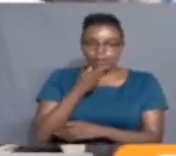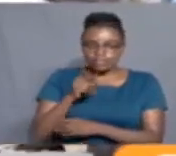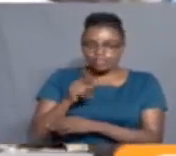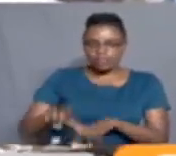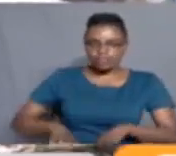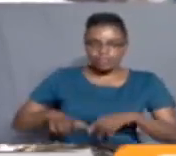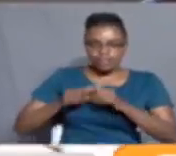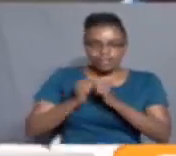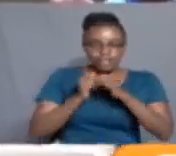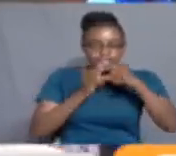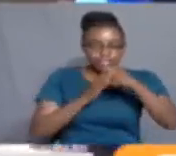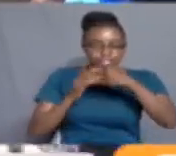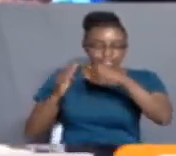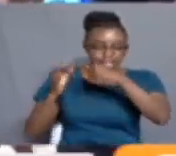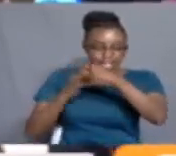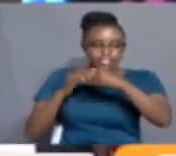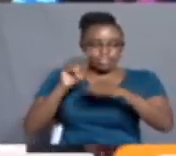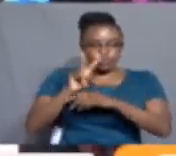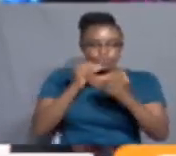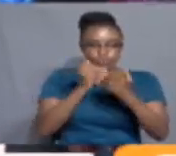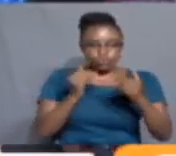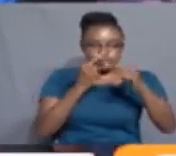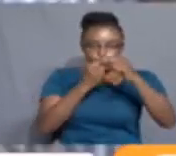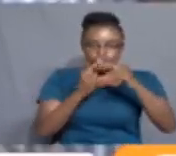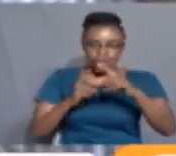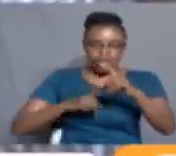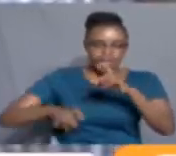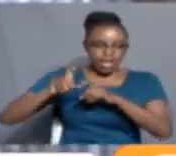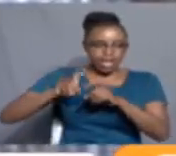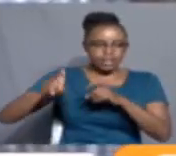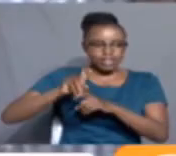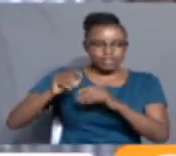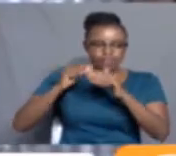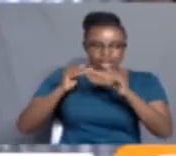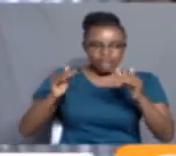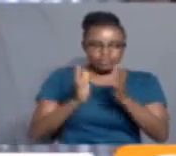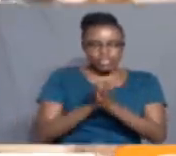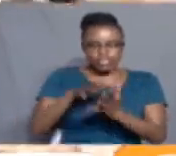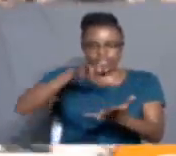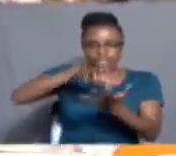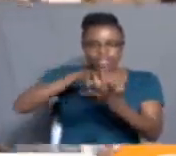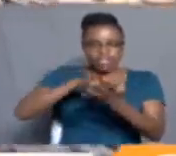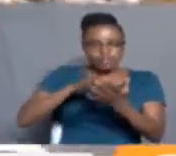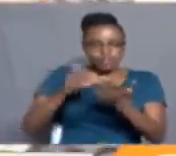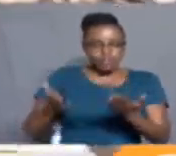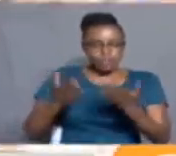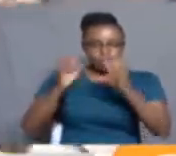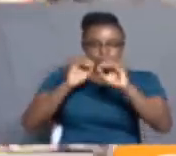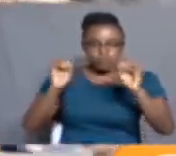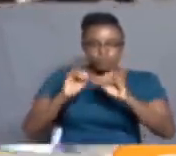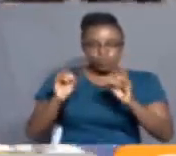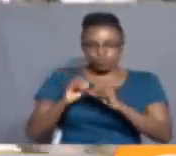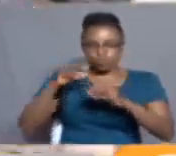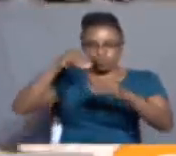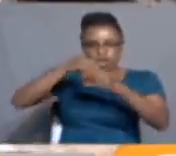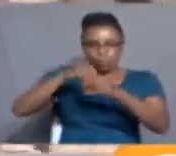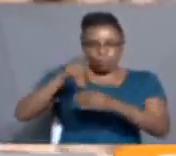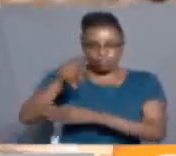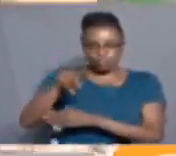since 1982. The children, adding up over the years, though the house and the circumstances never improved to accommodate them.